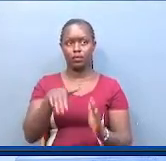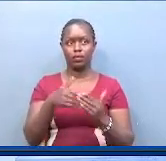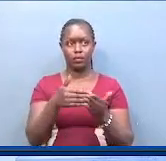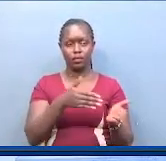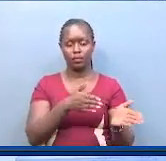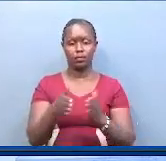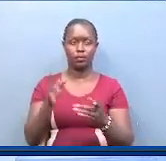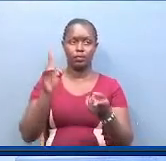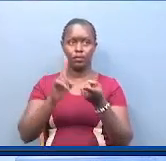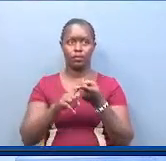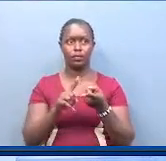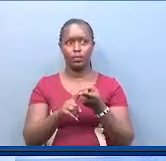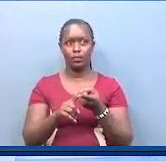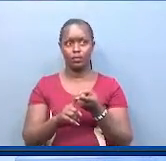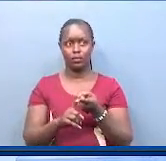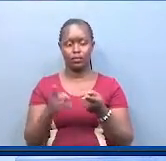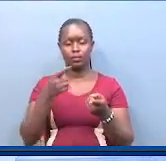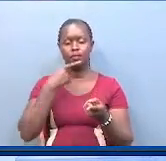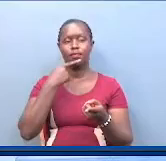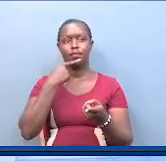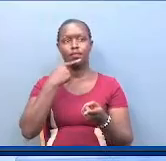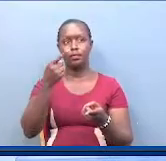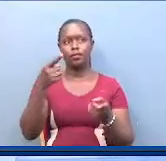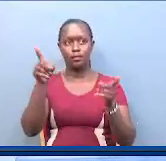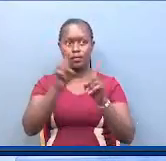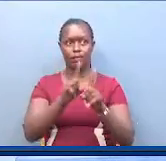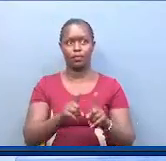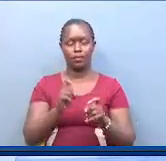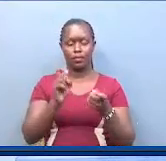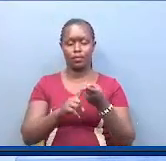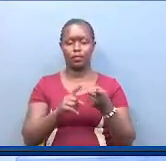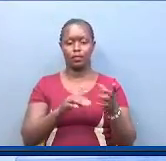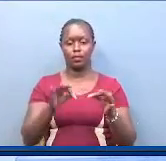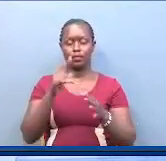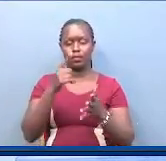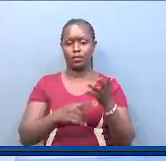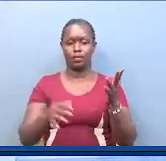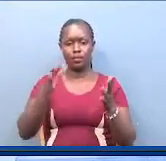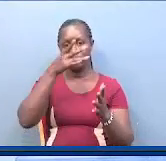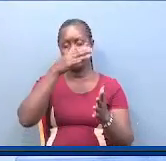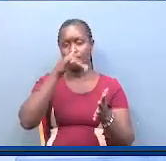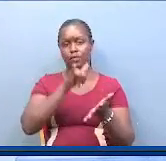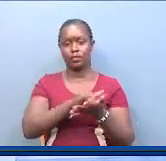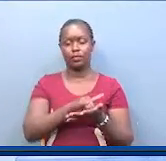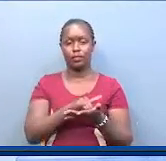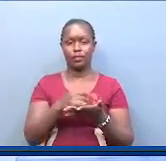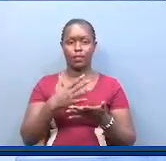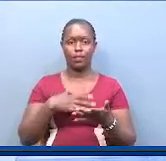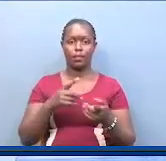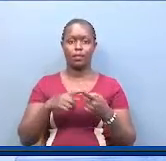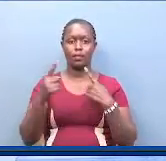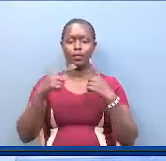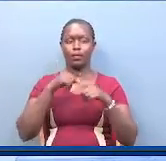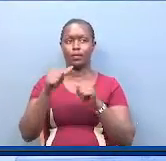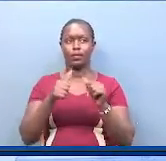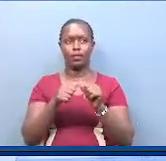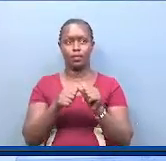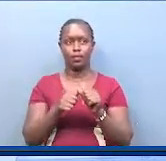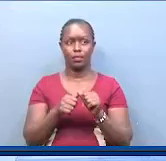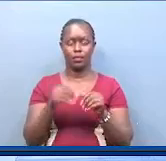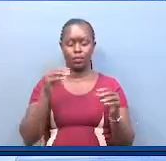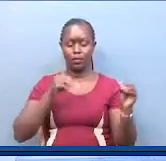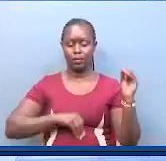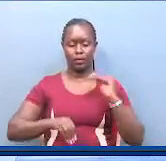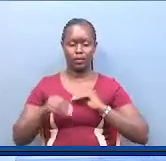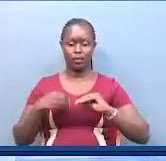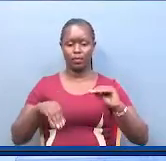opportunity to say and debunk all the lies that people have been talking of